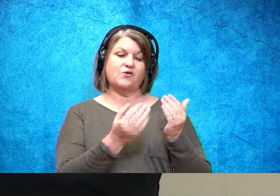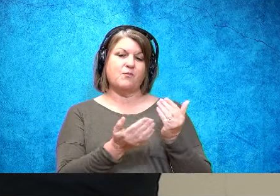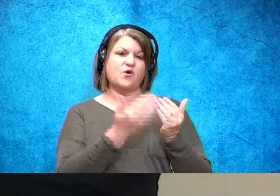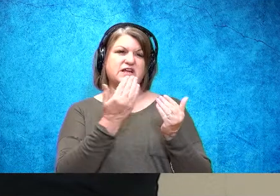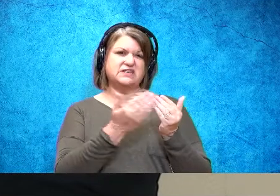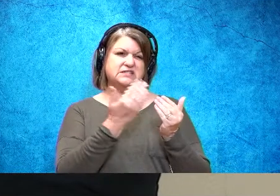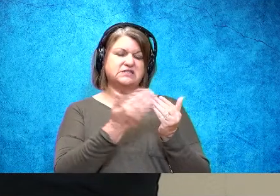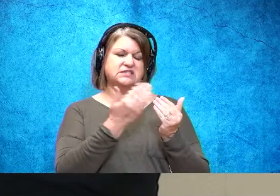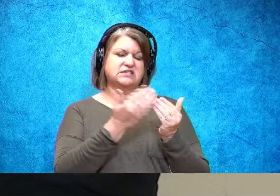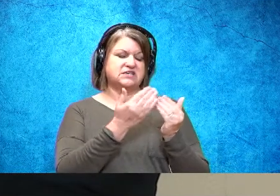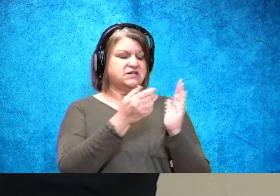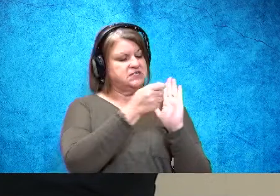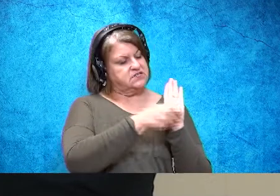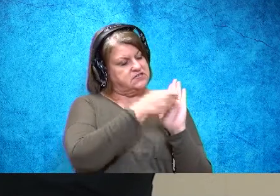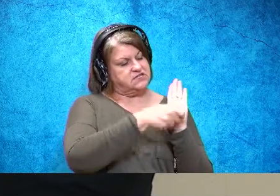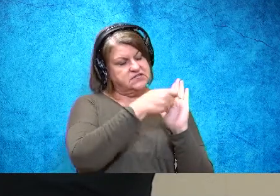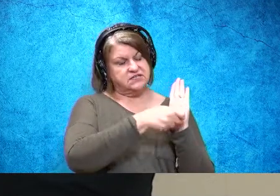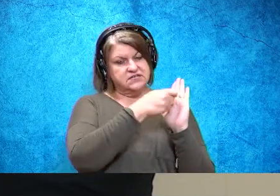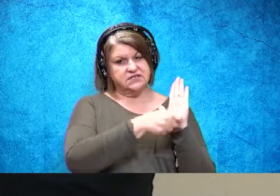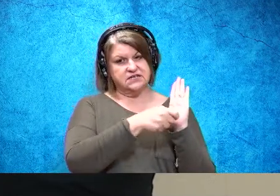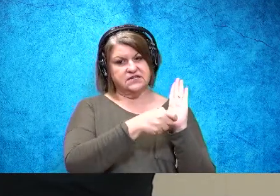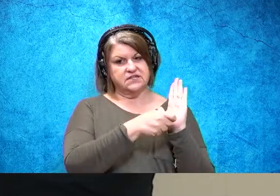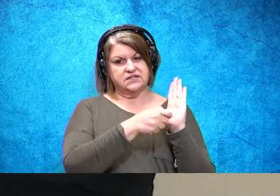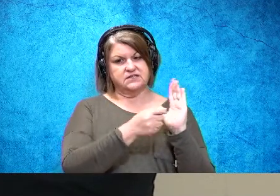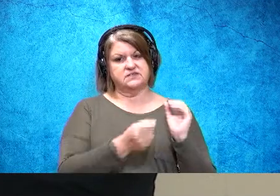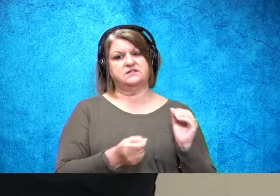lighter to get a lighter value.